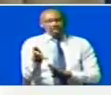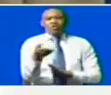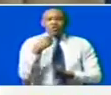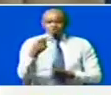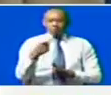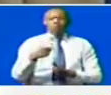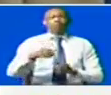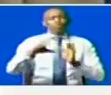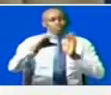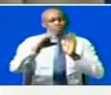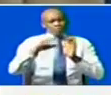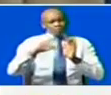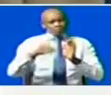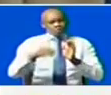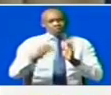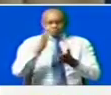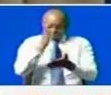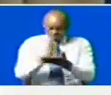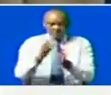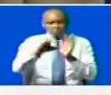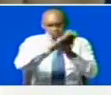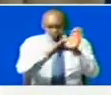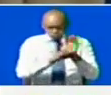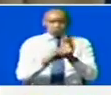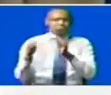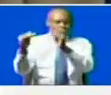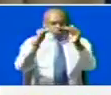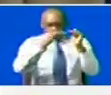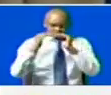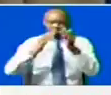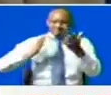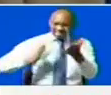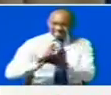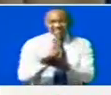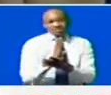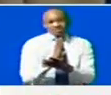reaffirm our constitutional and democratic right